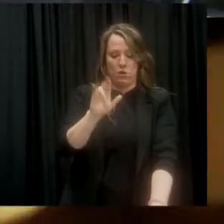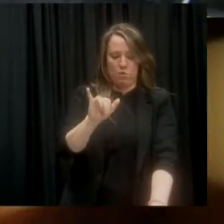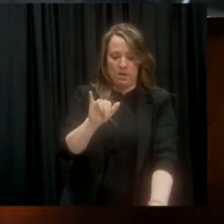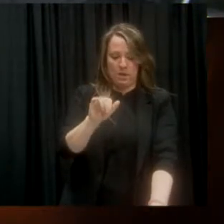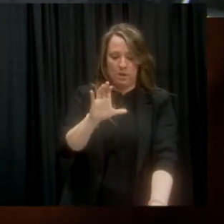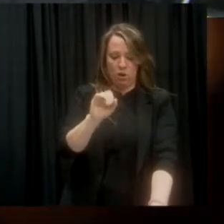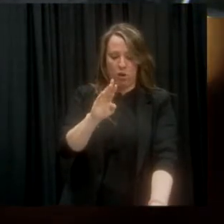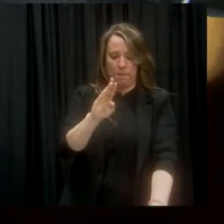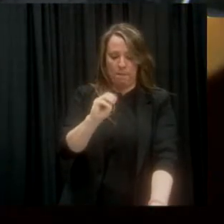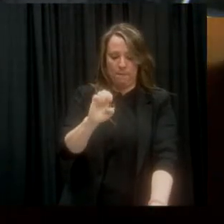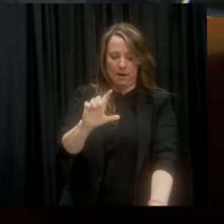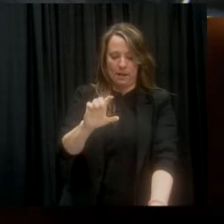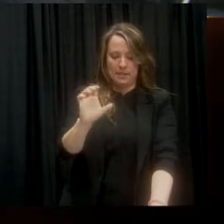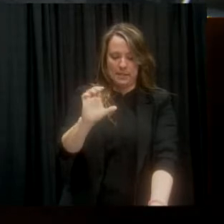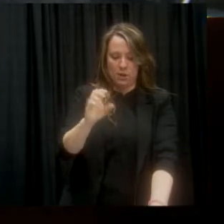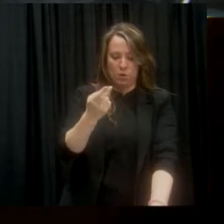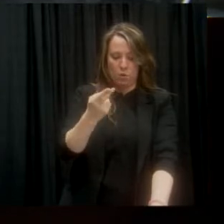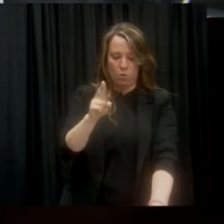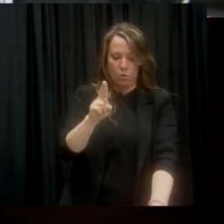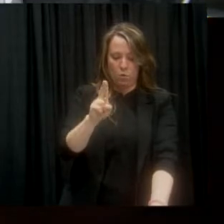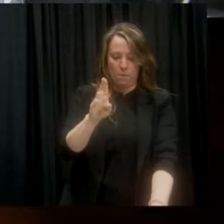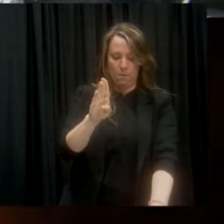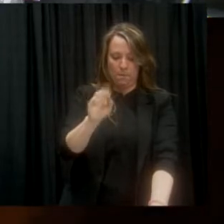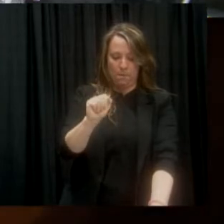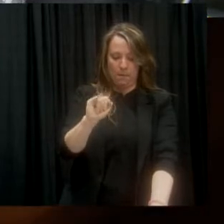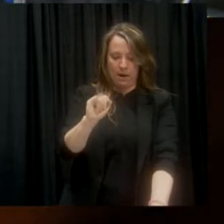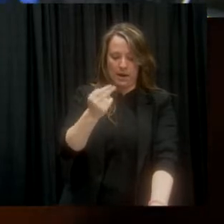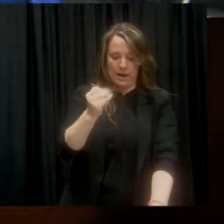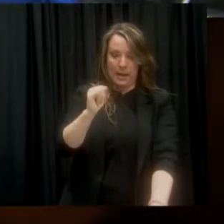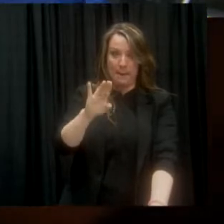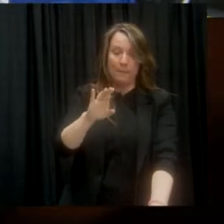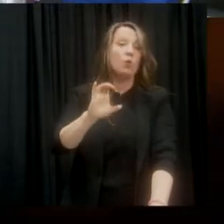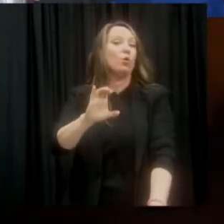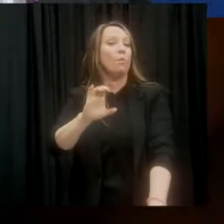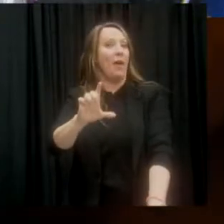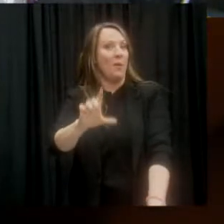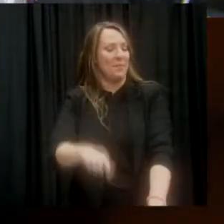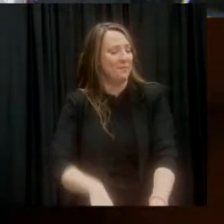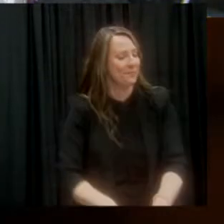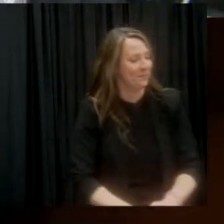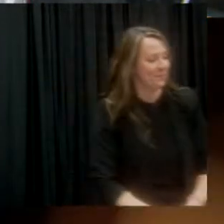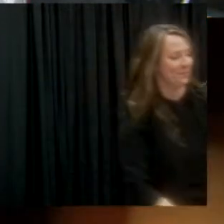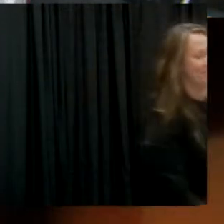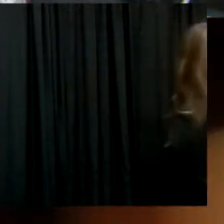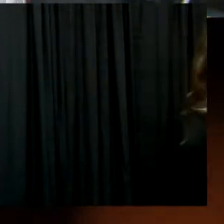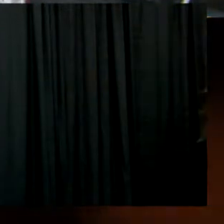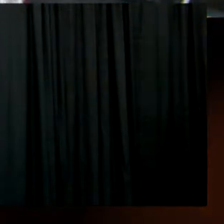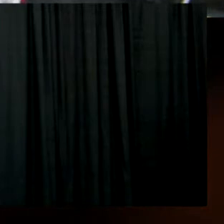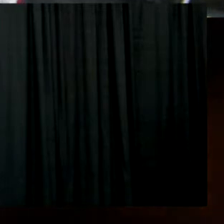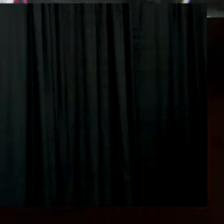Mary Carmel C. Hubaib, cum laude.